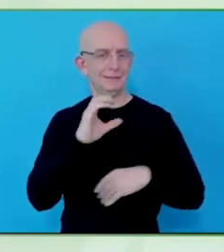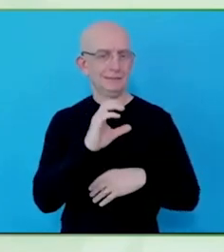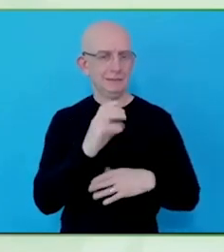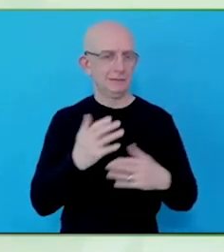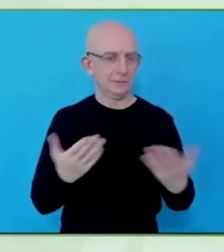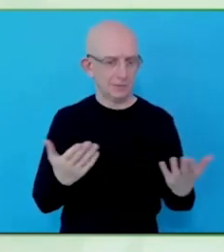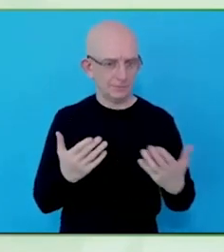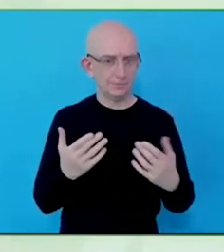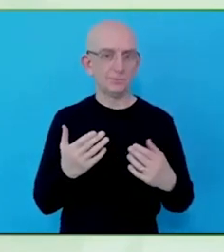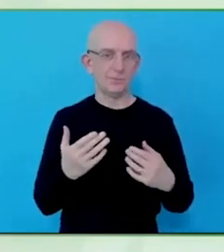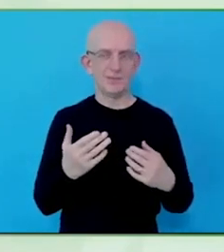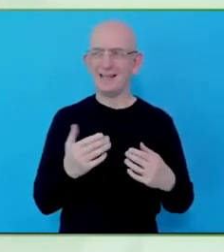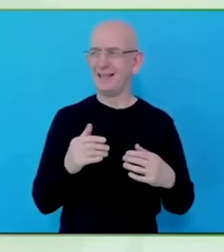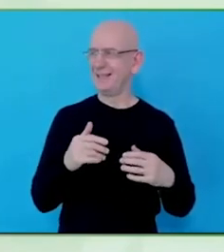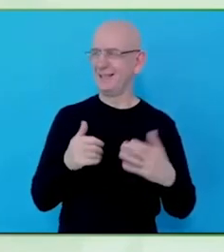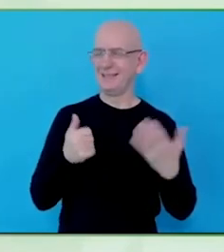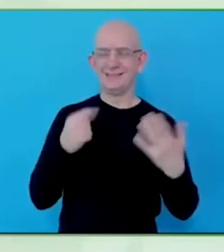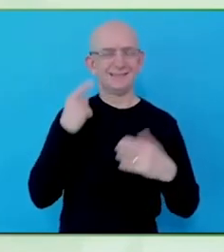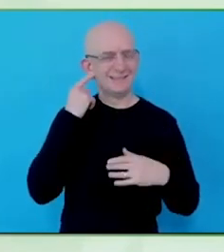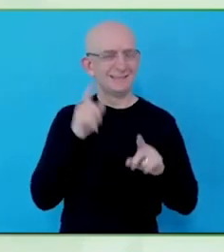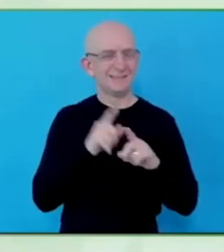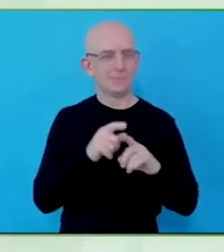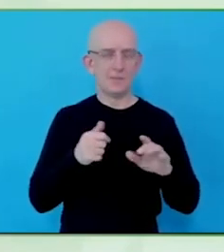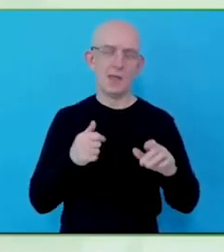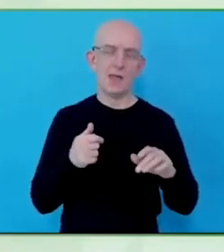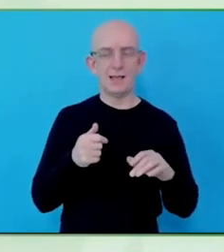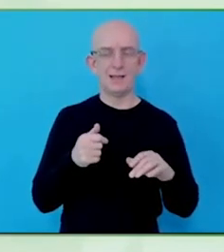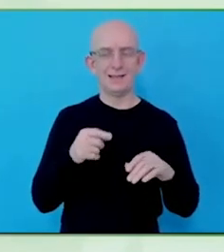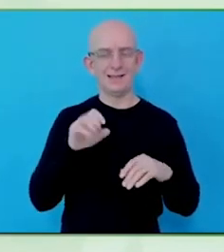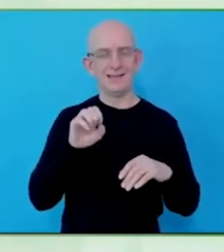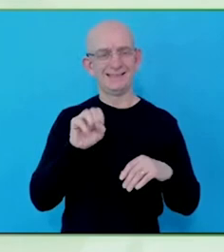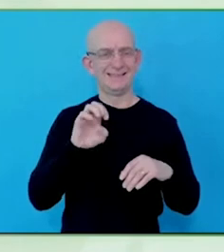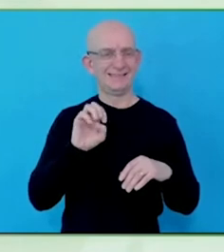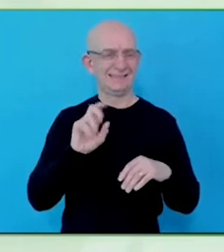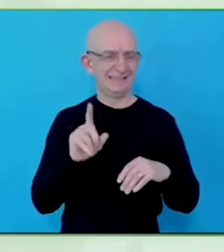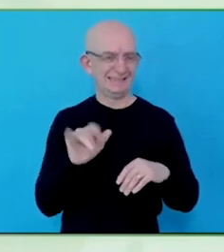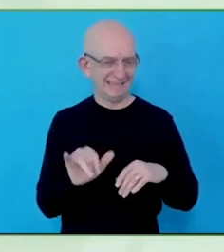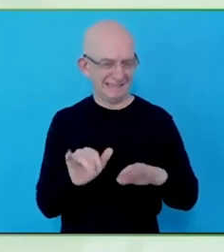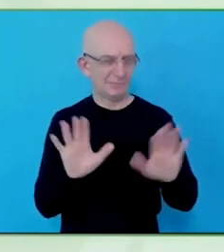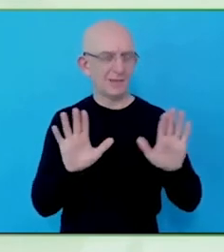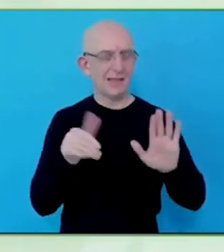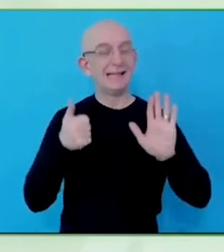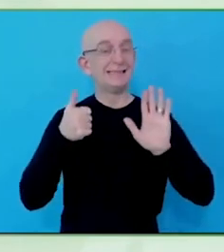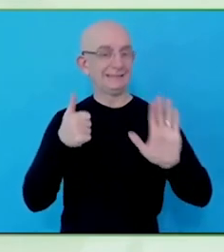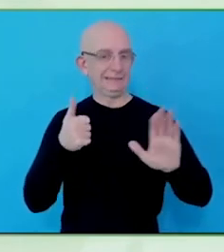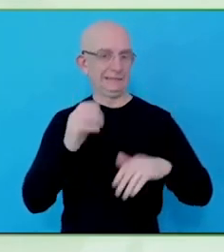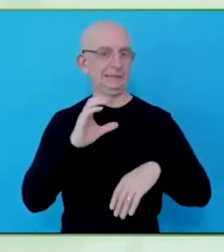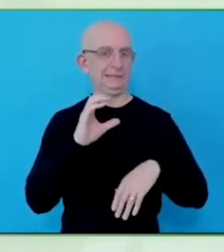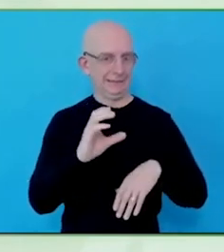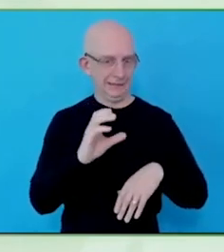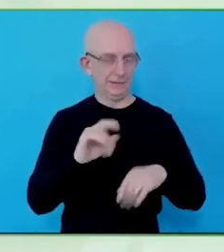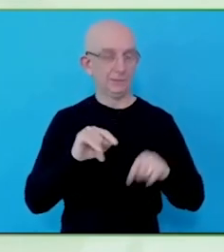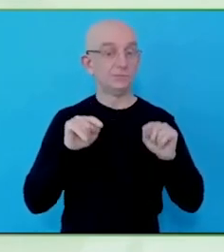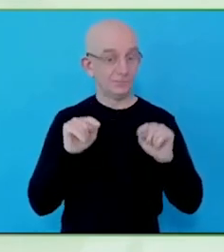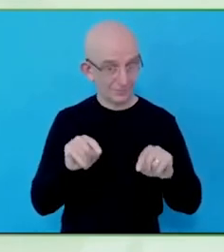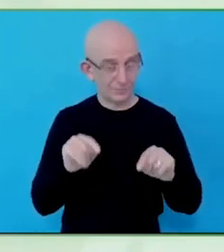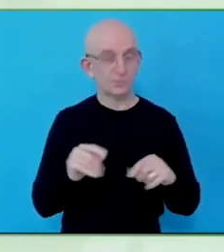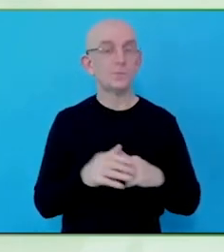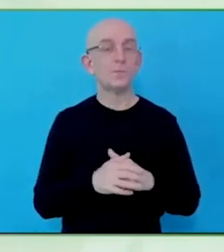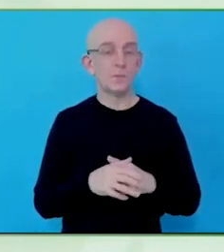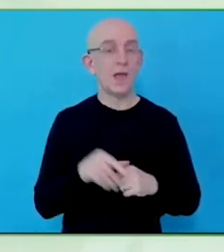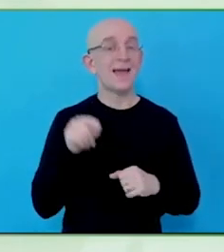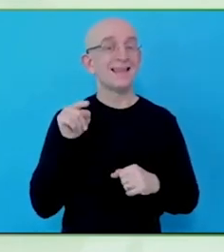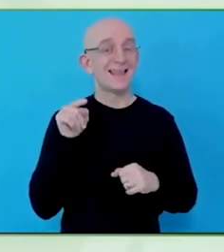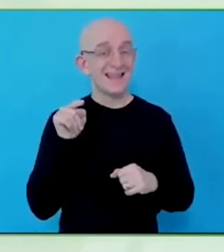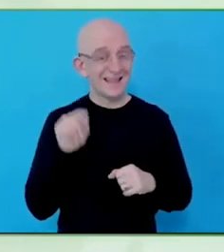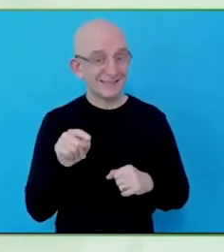base. Coverage is the second C there. You, as I mentioned before, don't just think of your website. Don't just think of the mobile